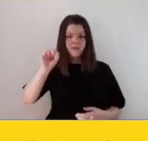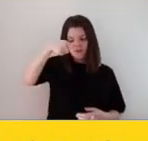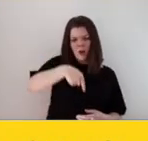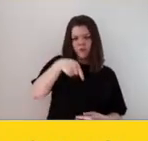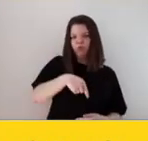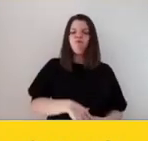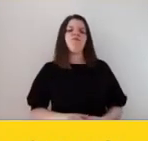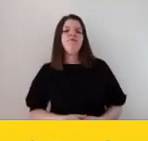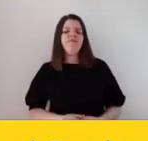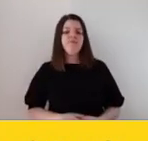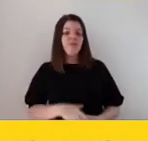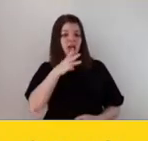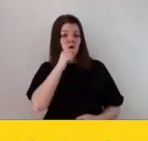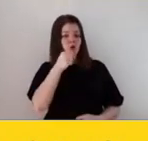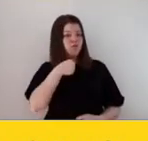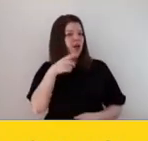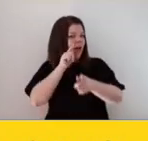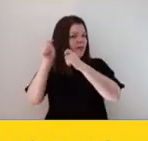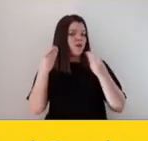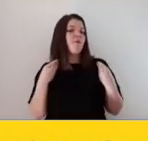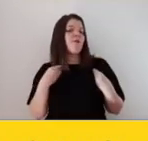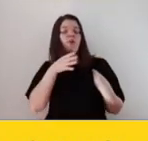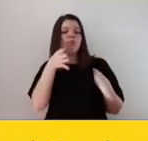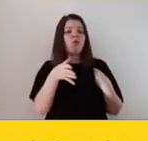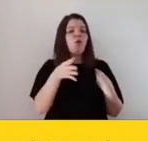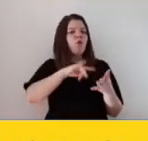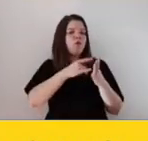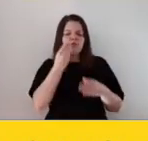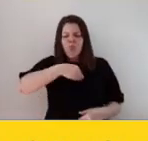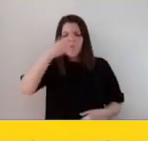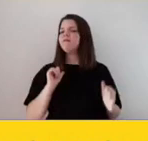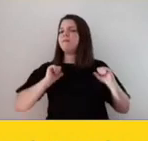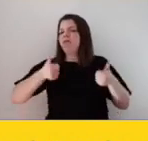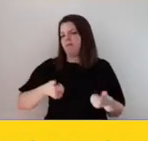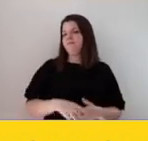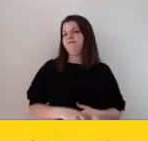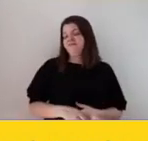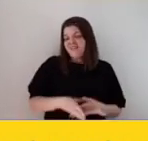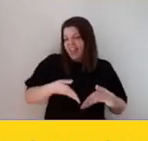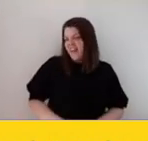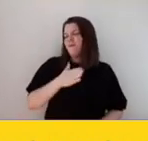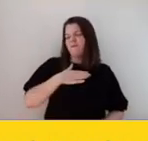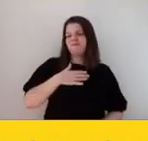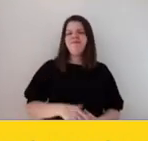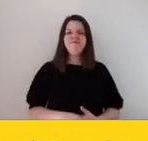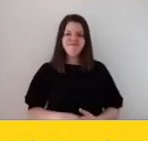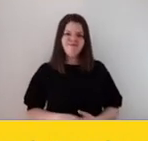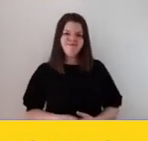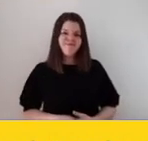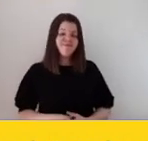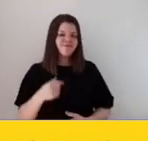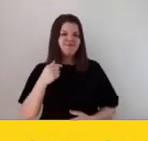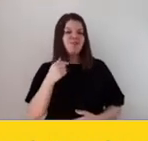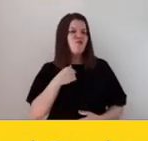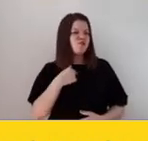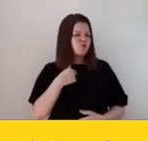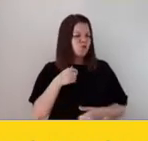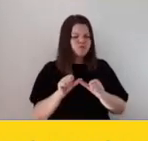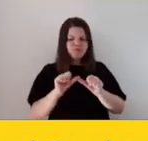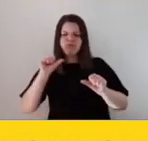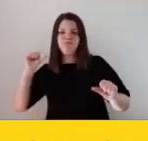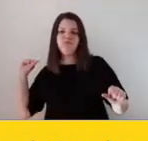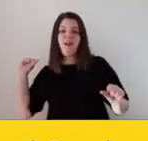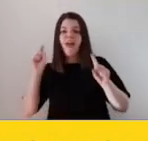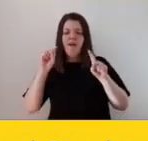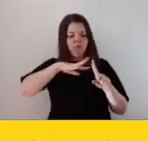was living in King of Wonders, called Cambodia, in South Asia a few years ago, and nowadays I'm living in Zaragoza, starting my best project,